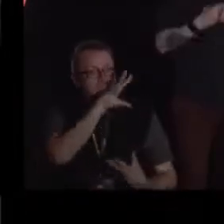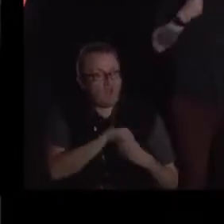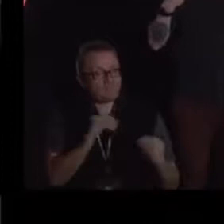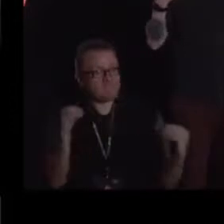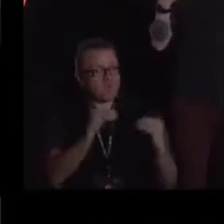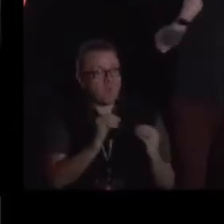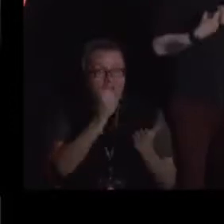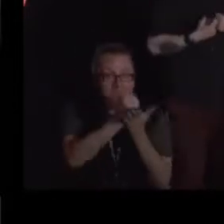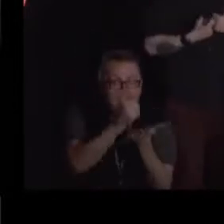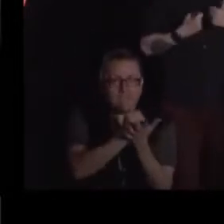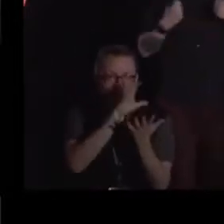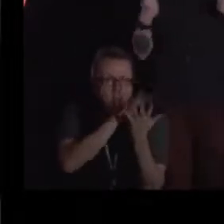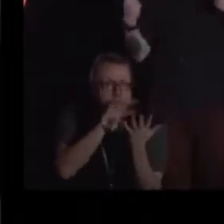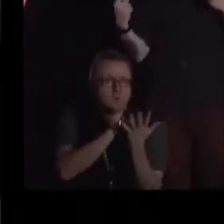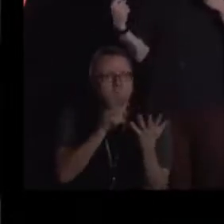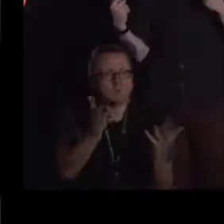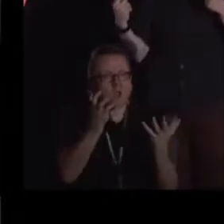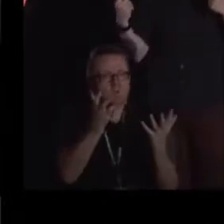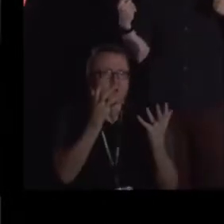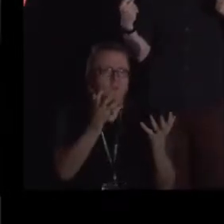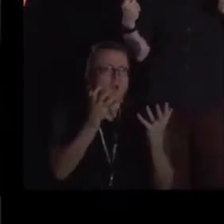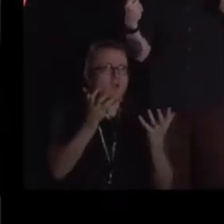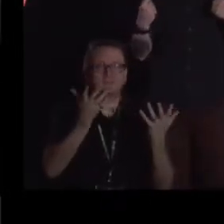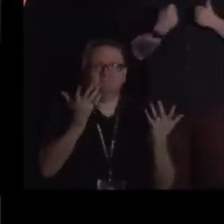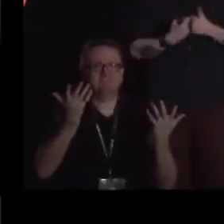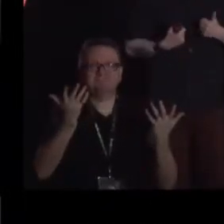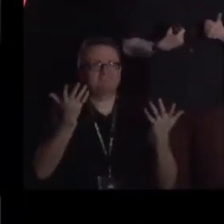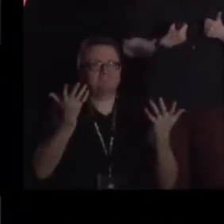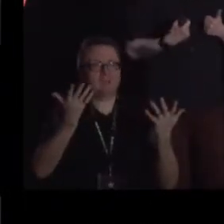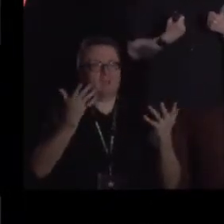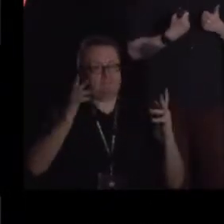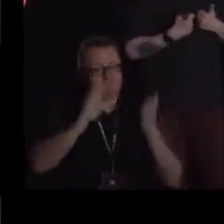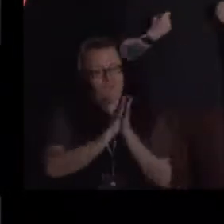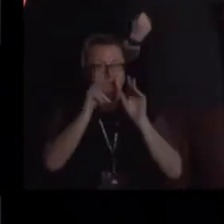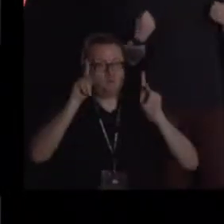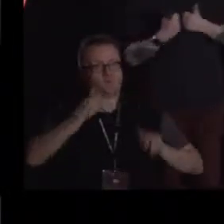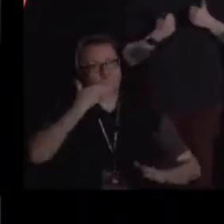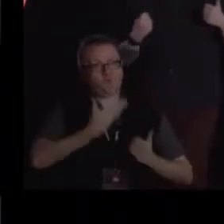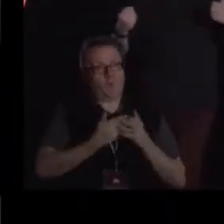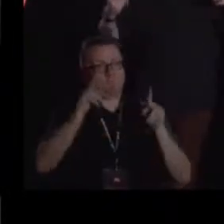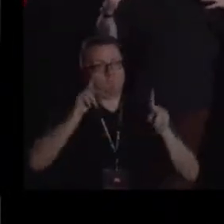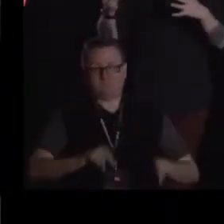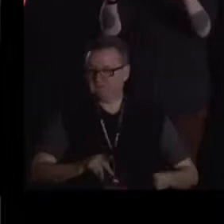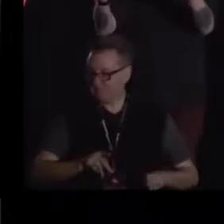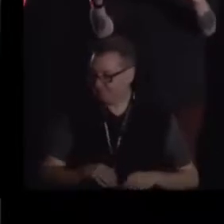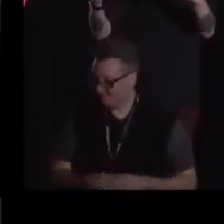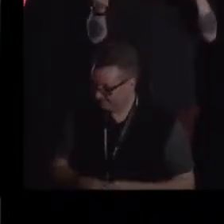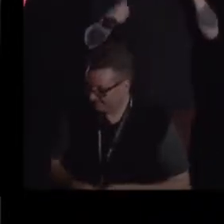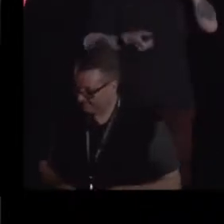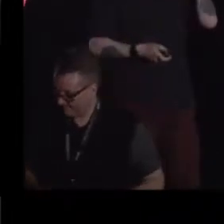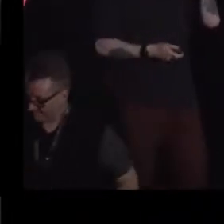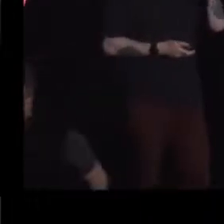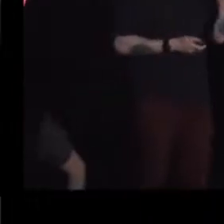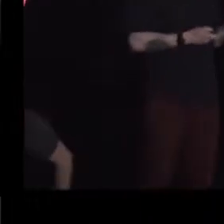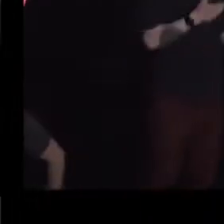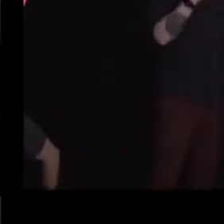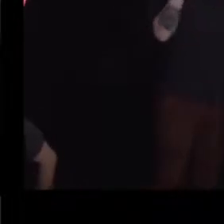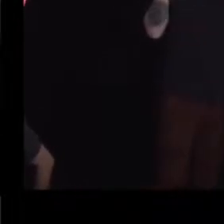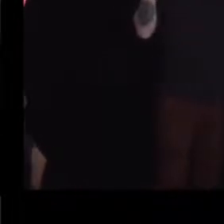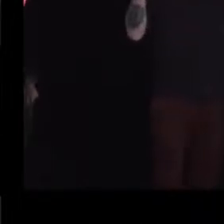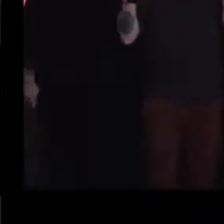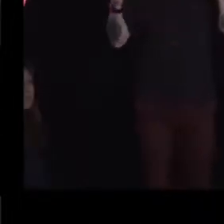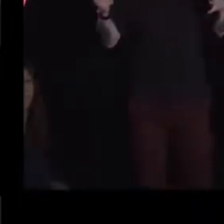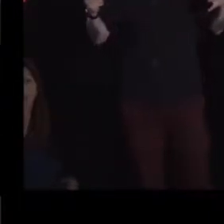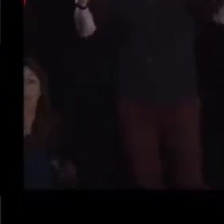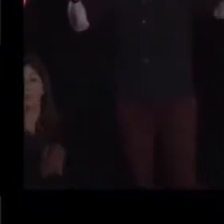be involved and to help and to learn and to just be, just want to be a good person, you know? You just want to be into what they're